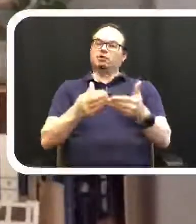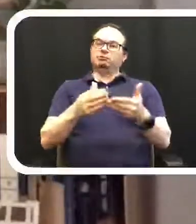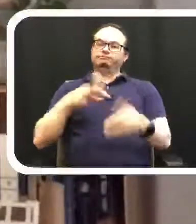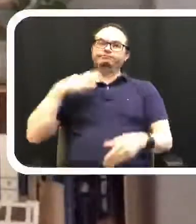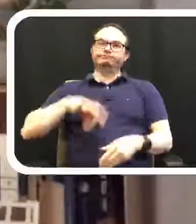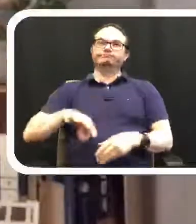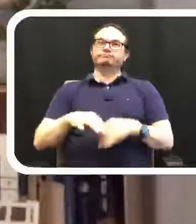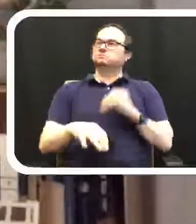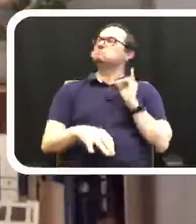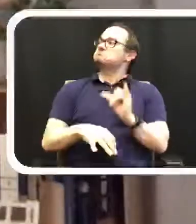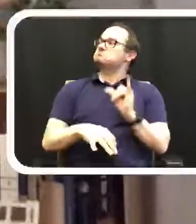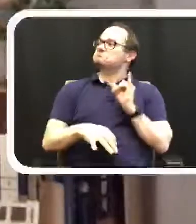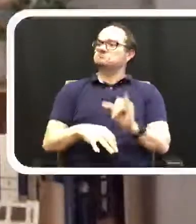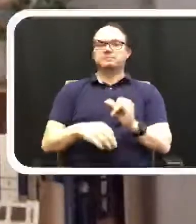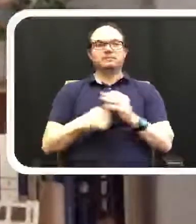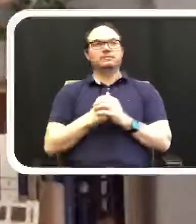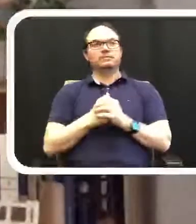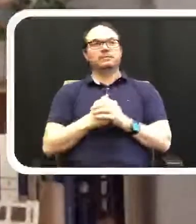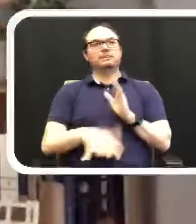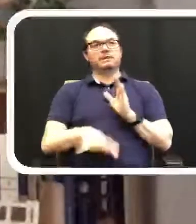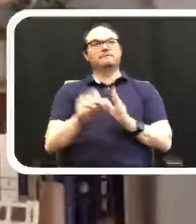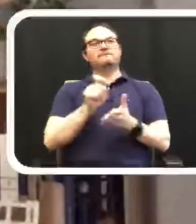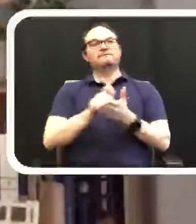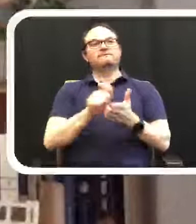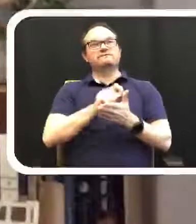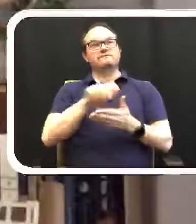really serious, find a writing group.